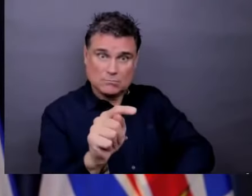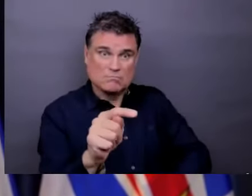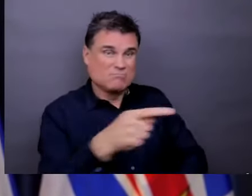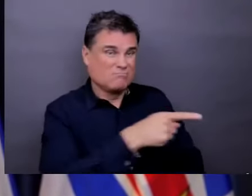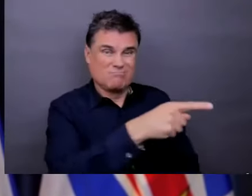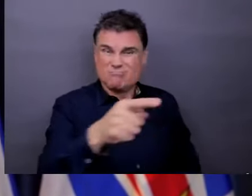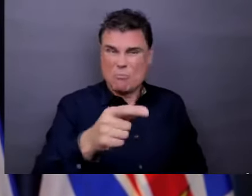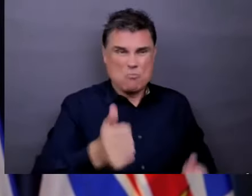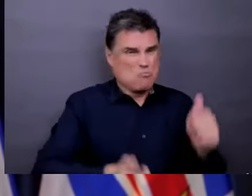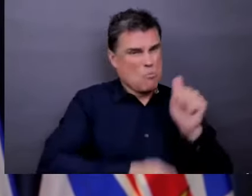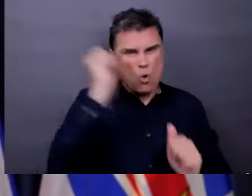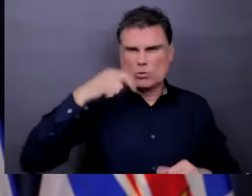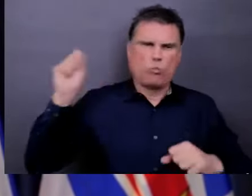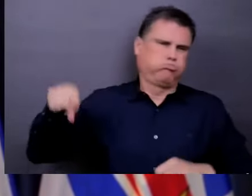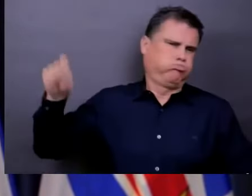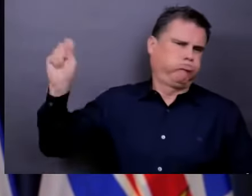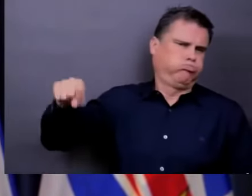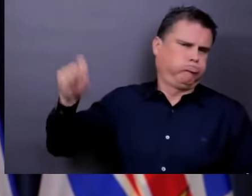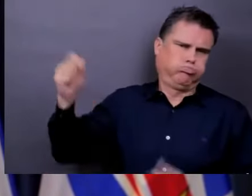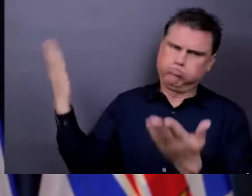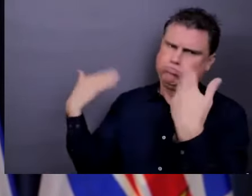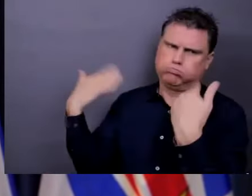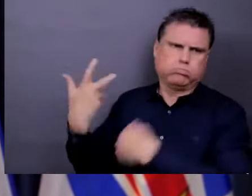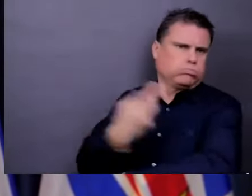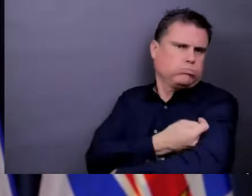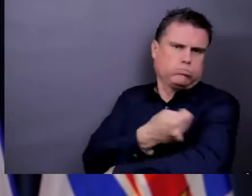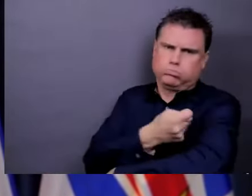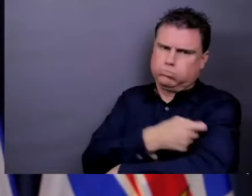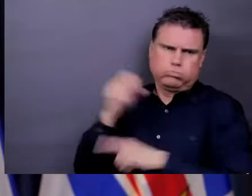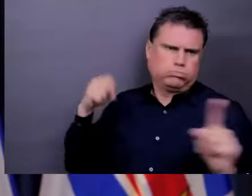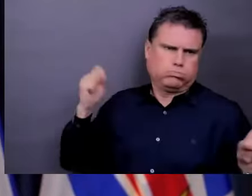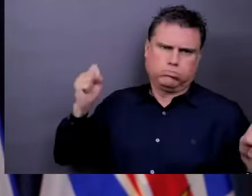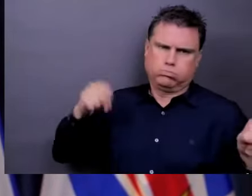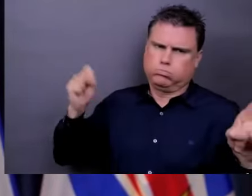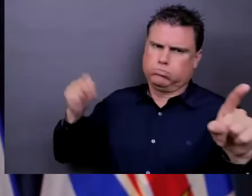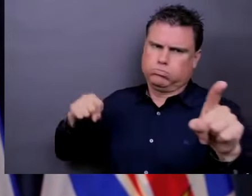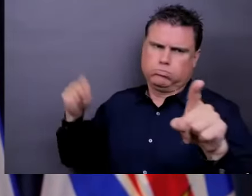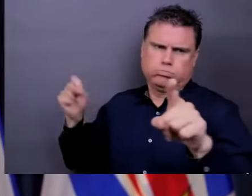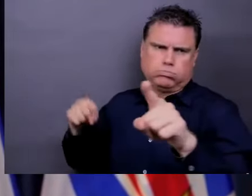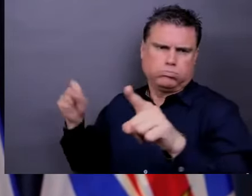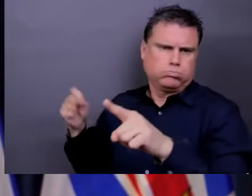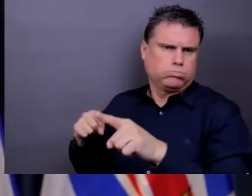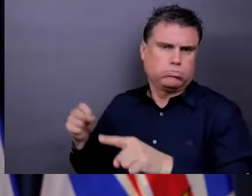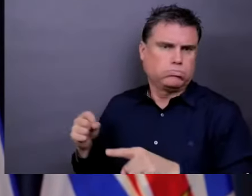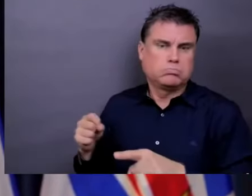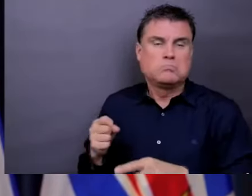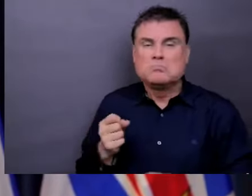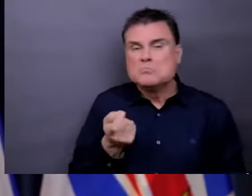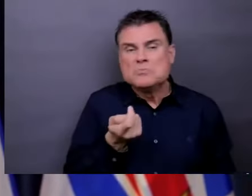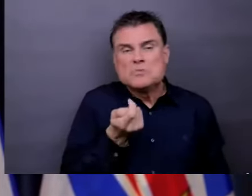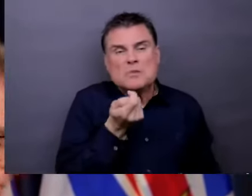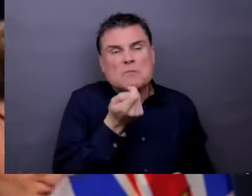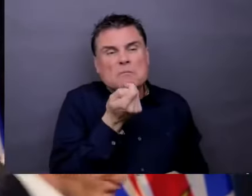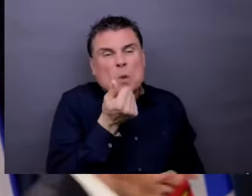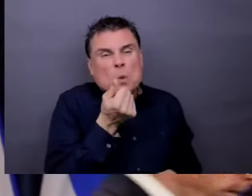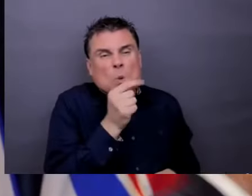there's approximately 30,000 residents in long-term care, so you can see the extent of the immunization across the